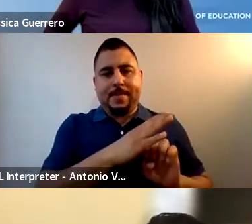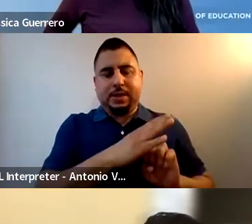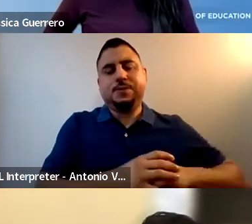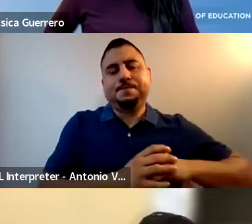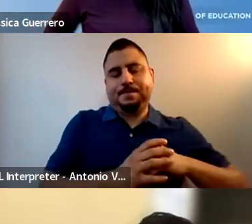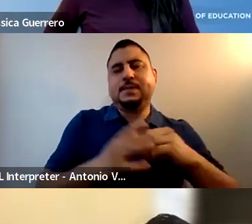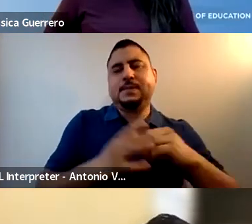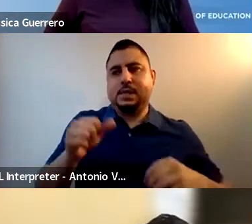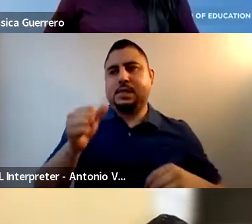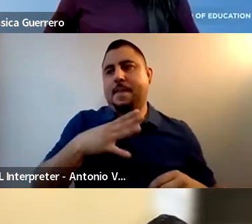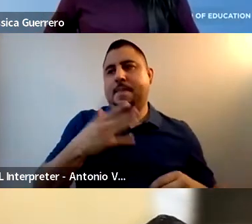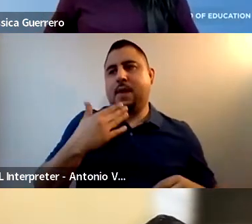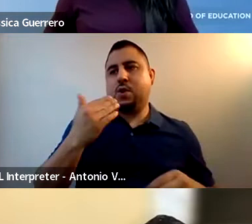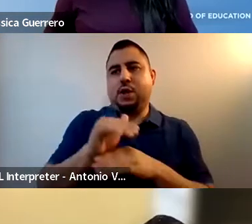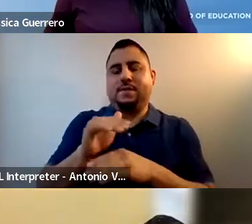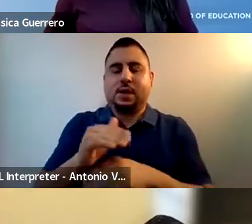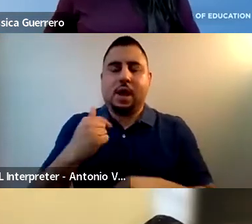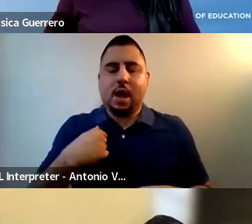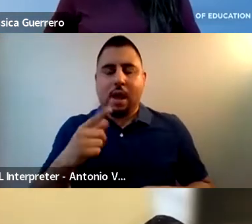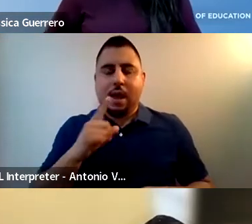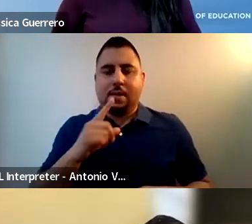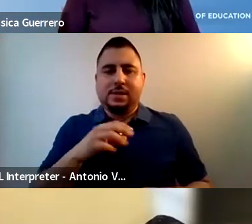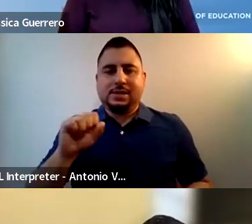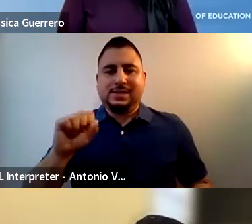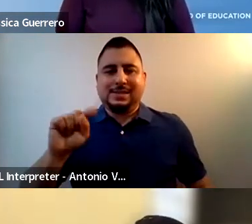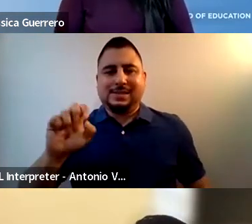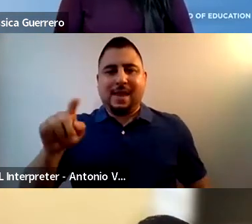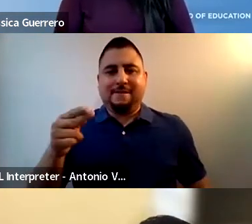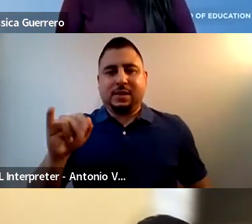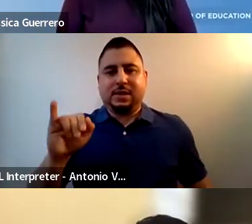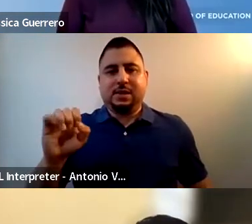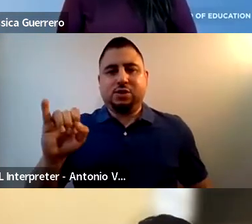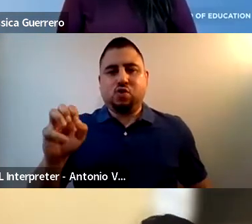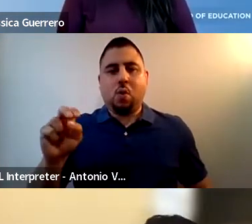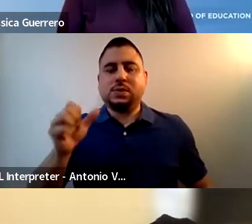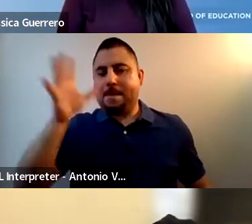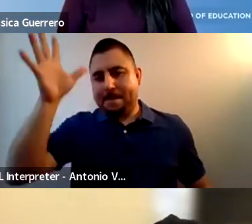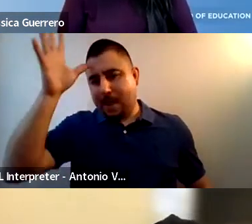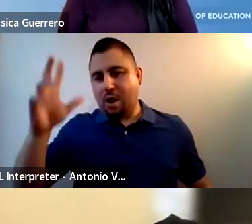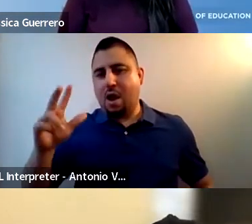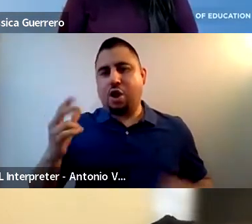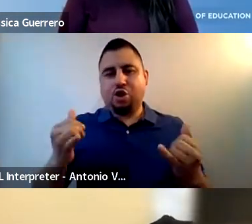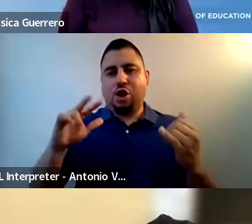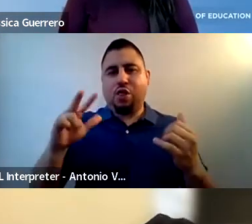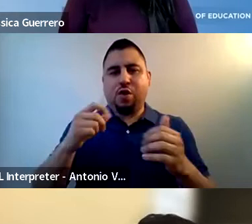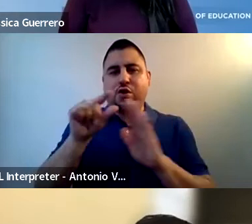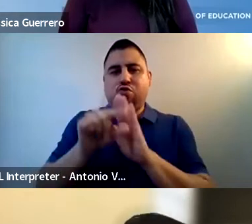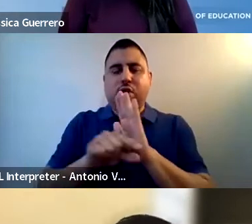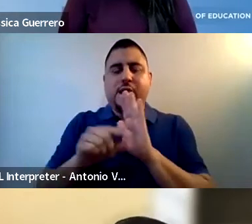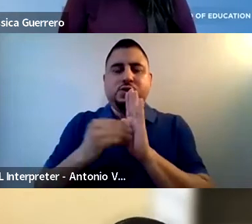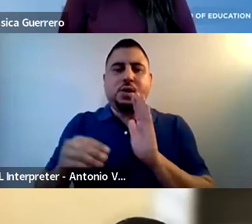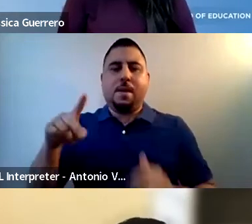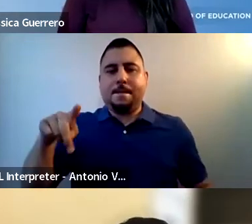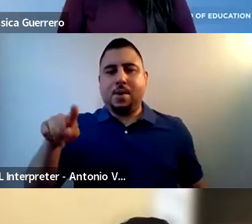thank you and good evening. I am Stephanie Jones. I am a parent of a current third grade student at Pointer Ridge Elementary